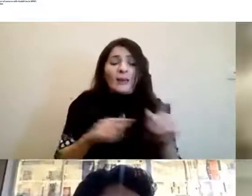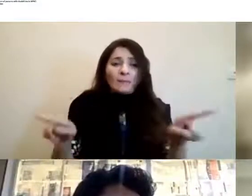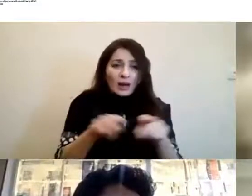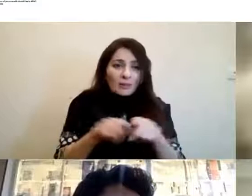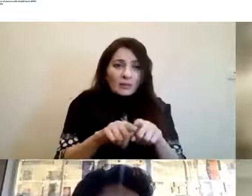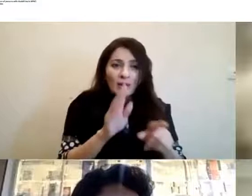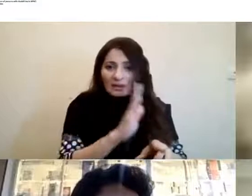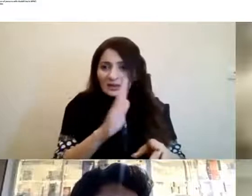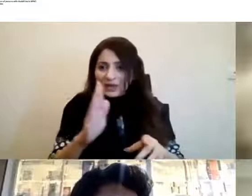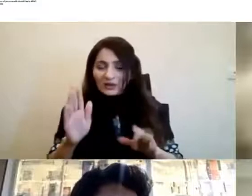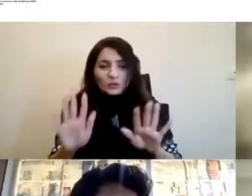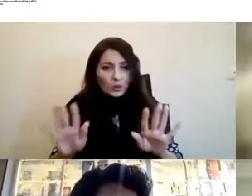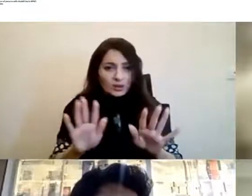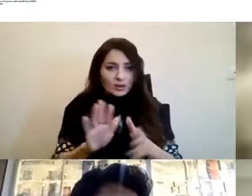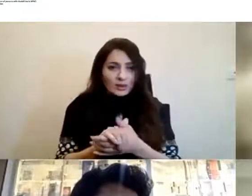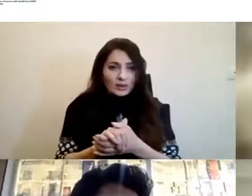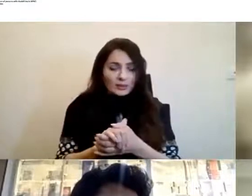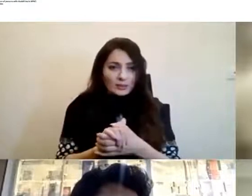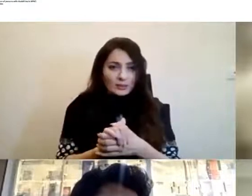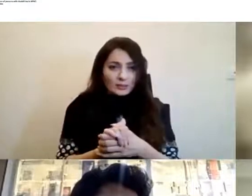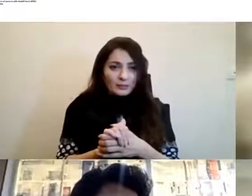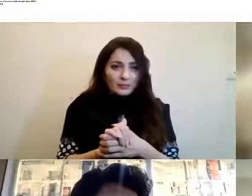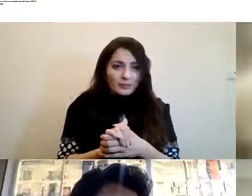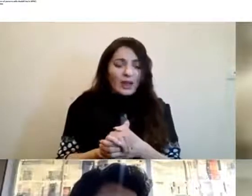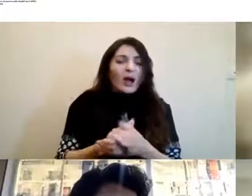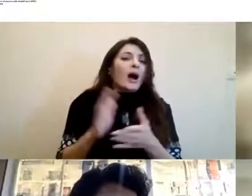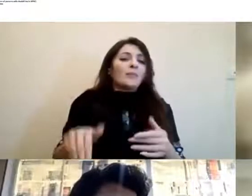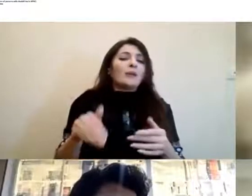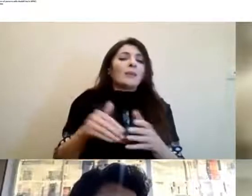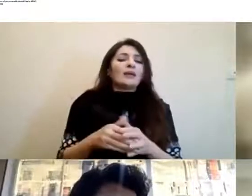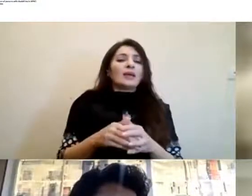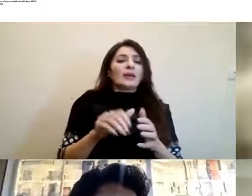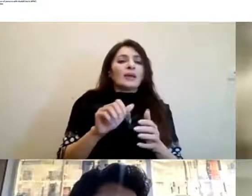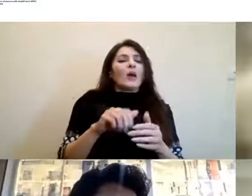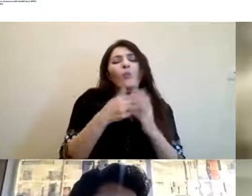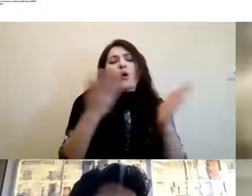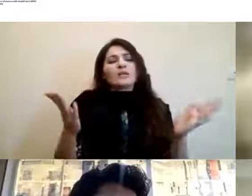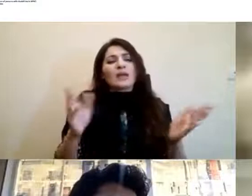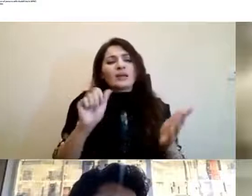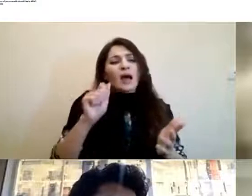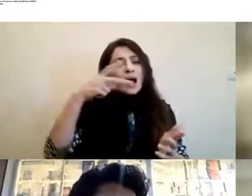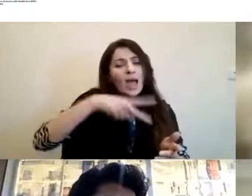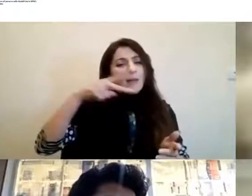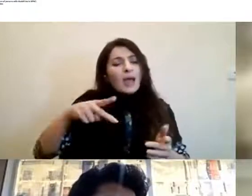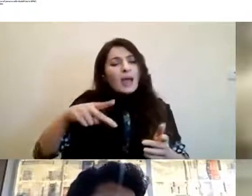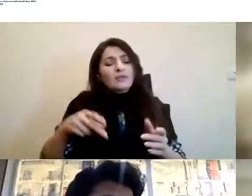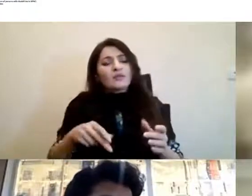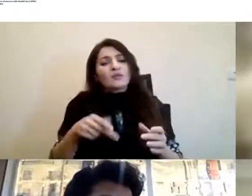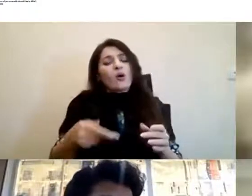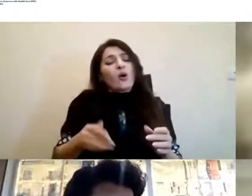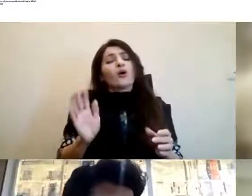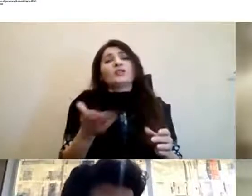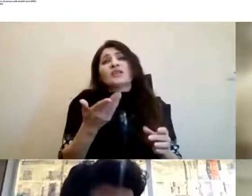one. More recently, we've seen apps like Seeing AI, Loudsteps, DefTalk, as Ali mentioned, we are working